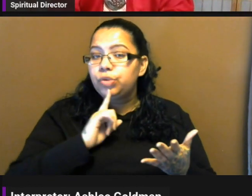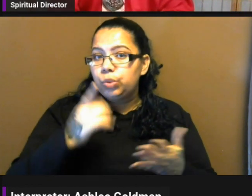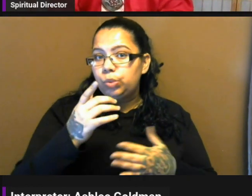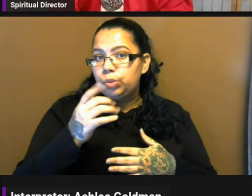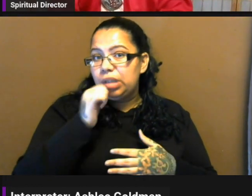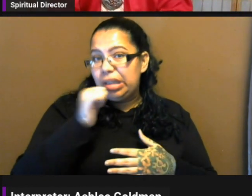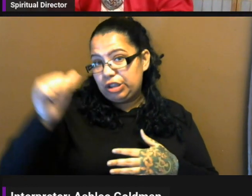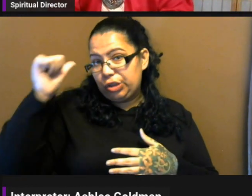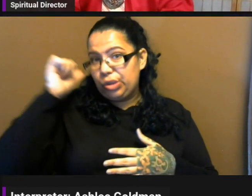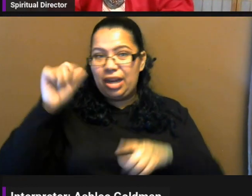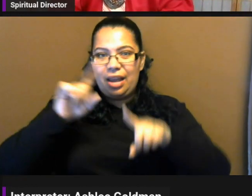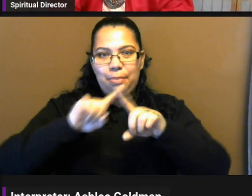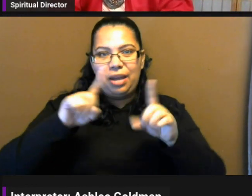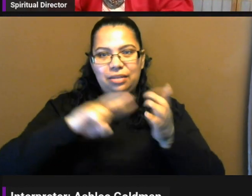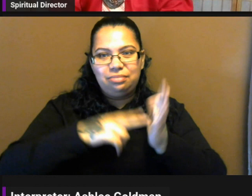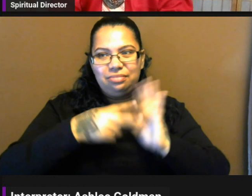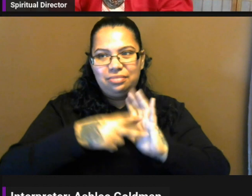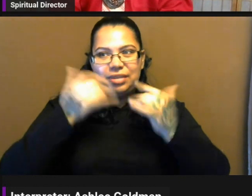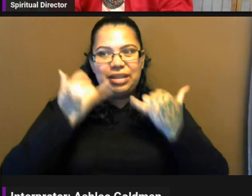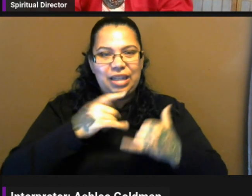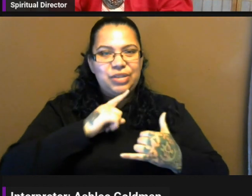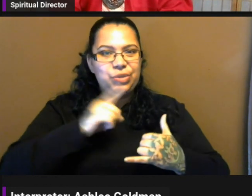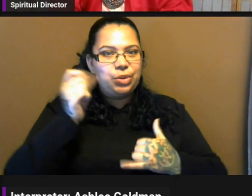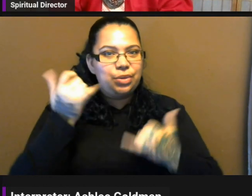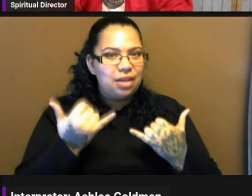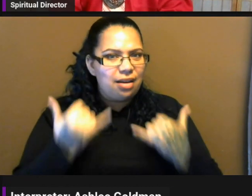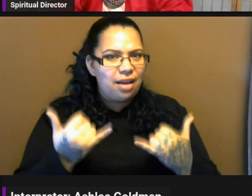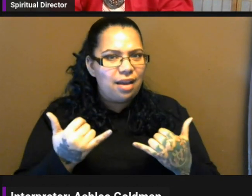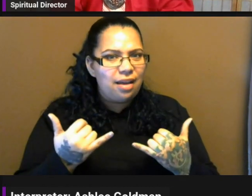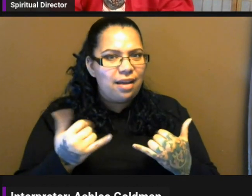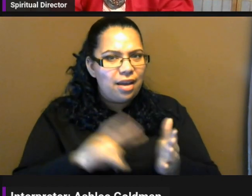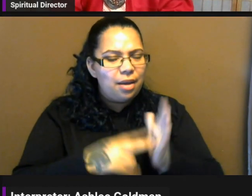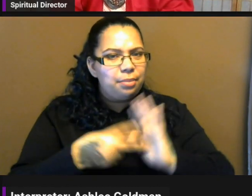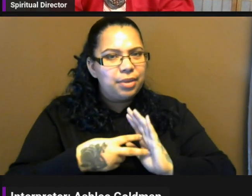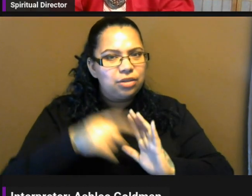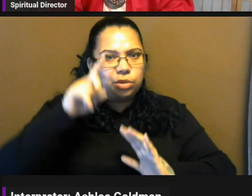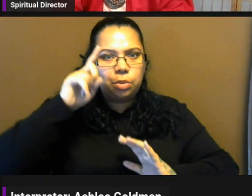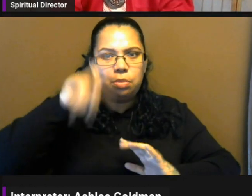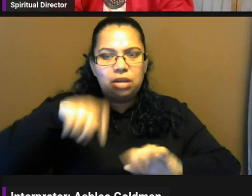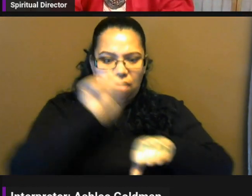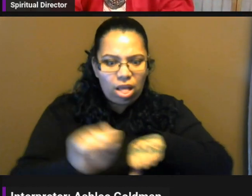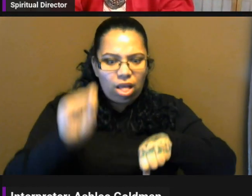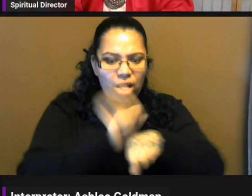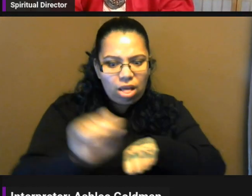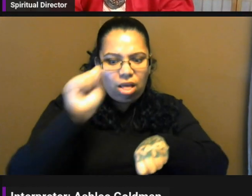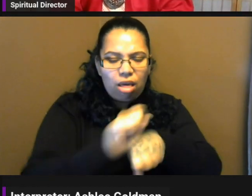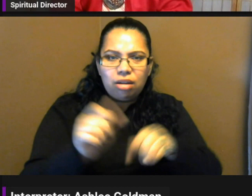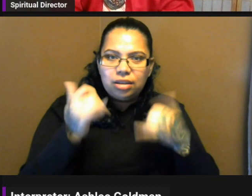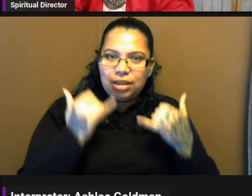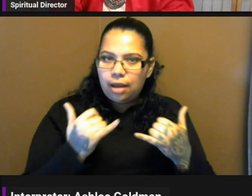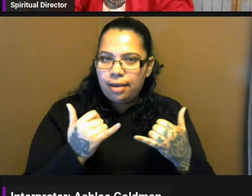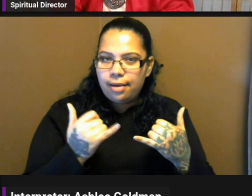does it have to be today? Do you have to yield to being a workaholic today?